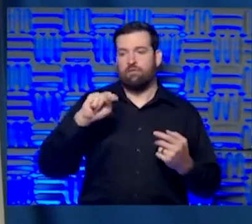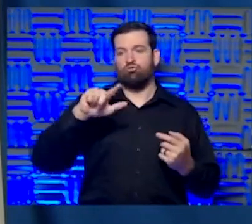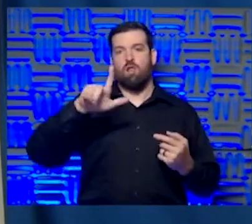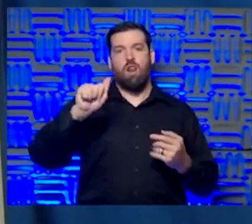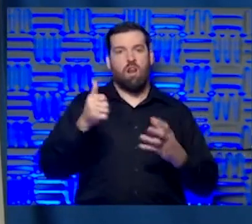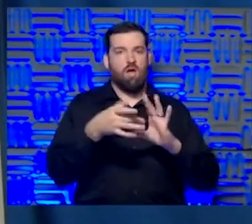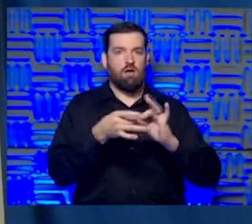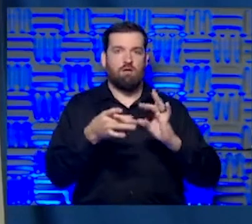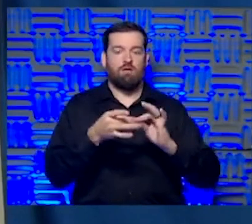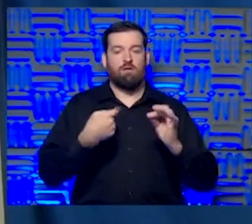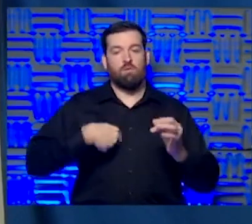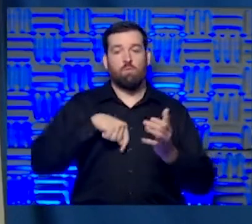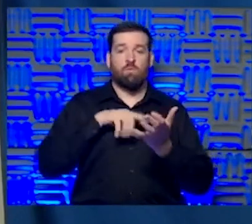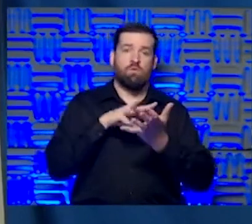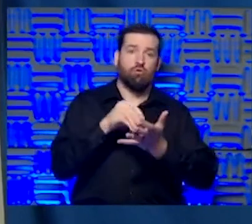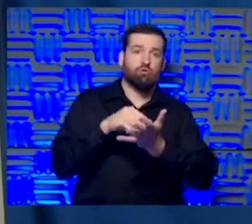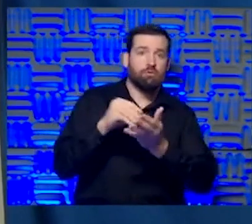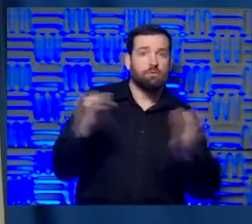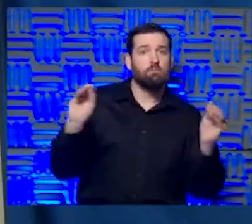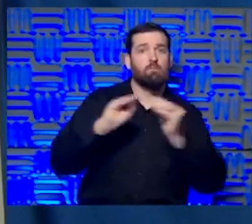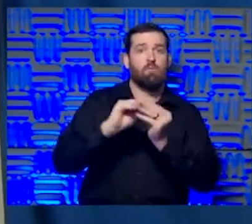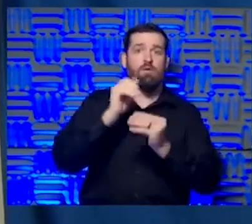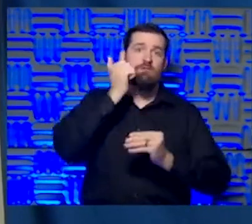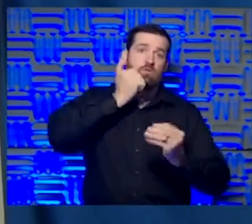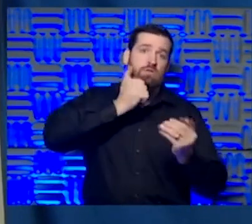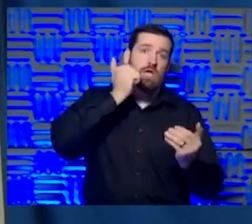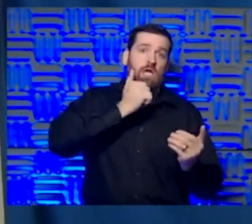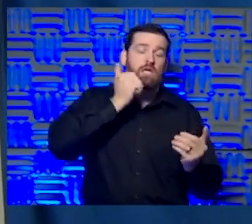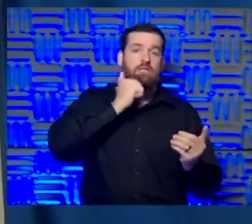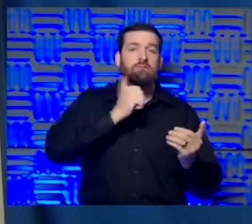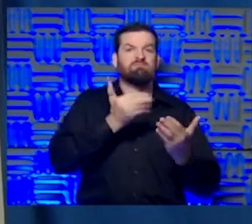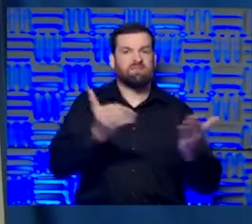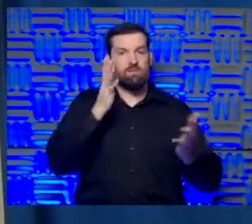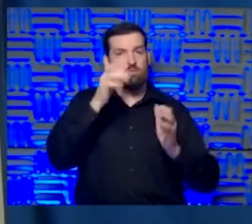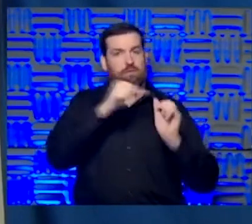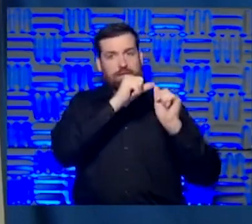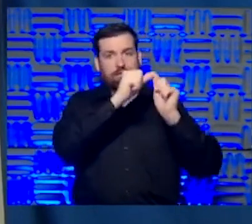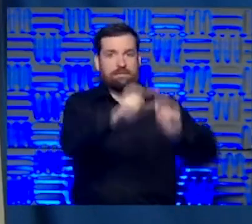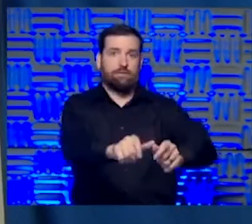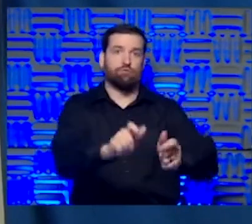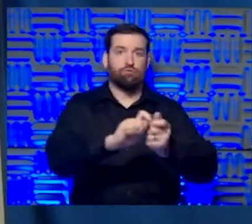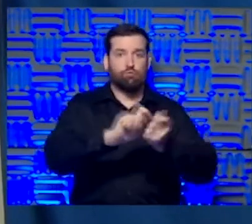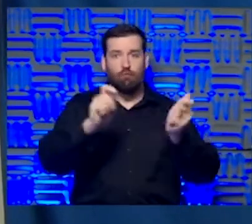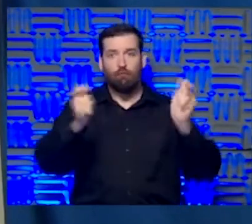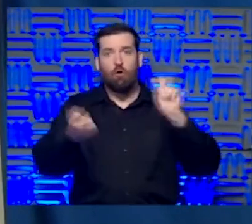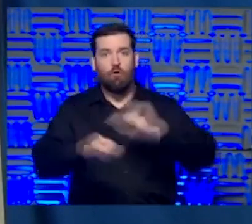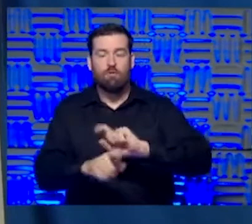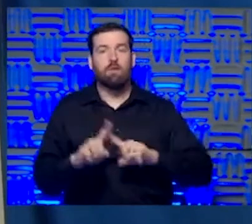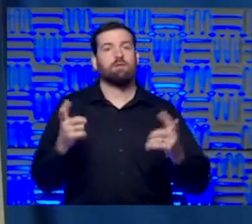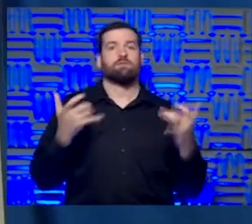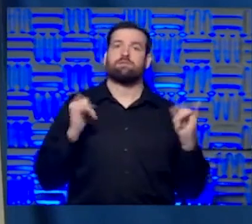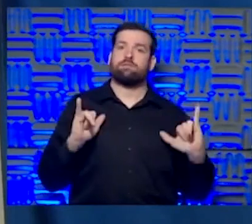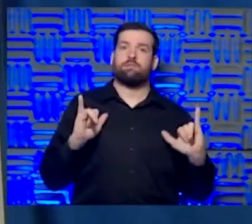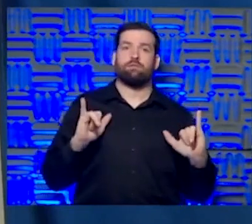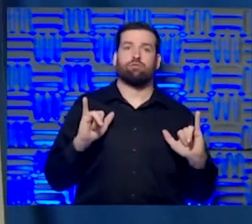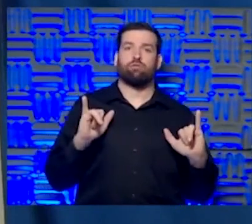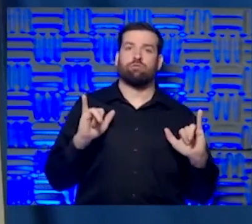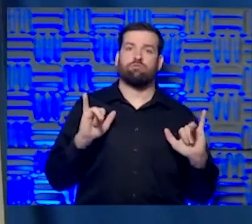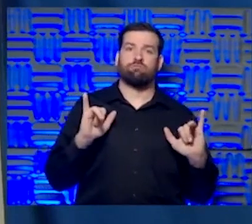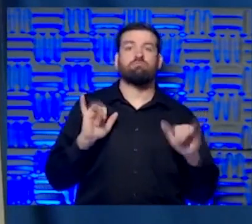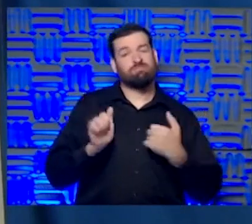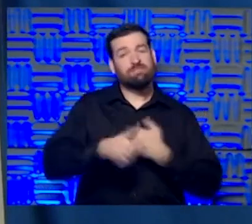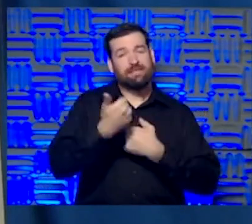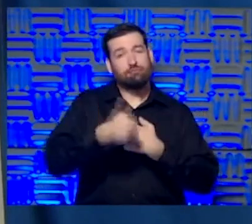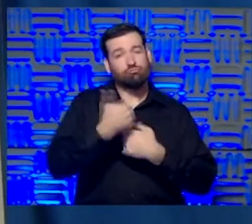we're learning more every day, and these things will continue to evolve, but it's still a dangerous